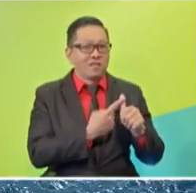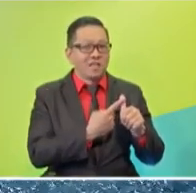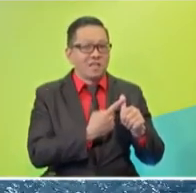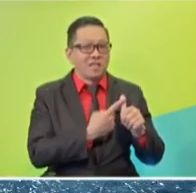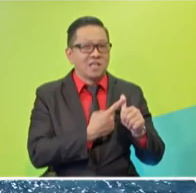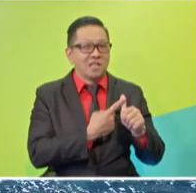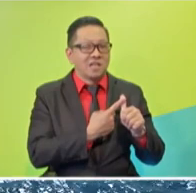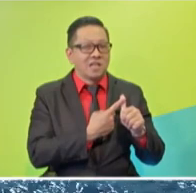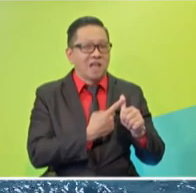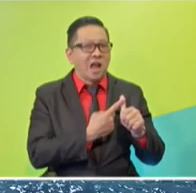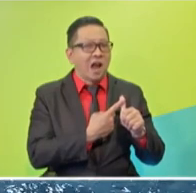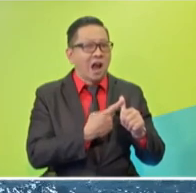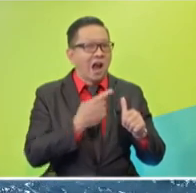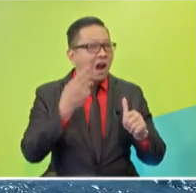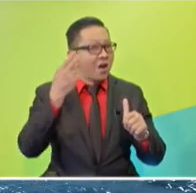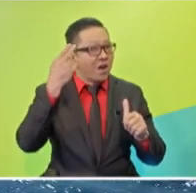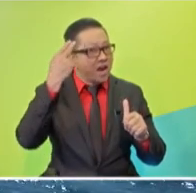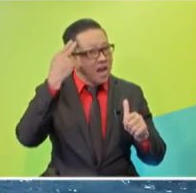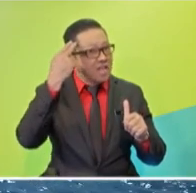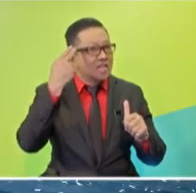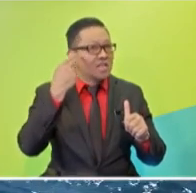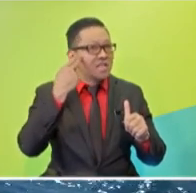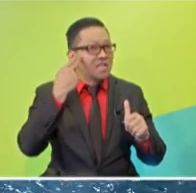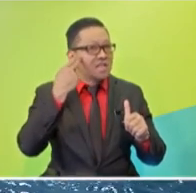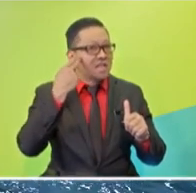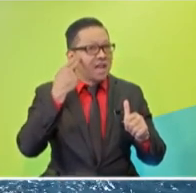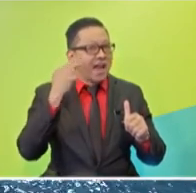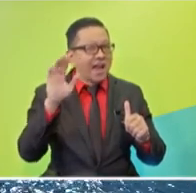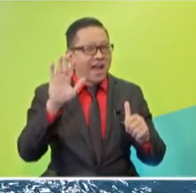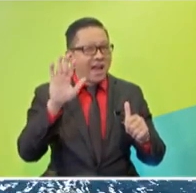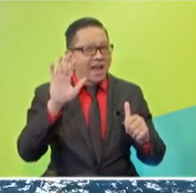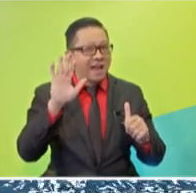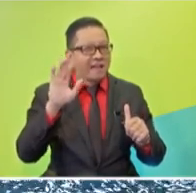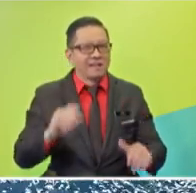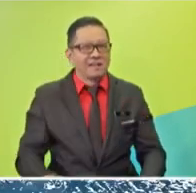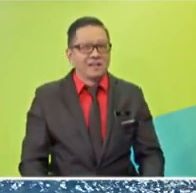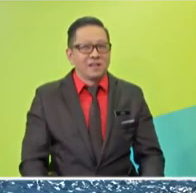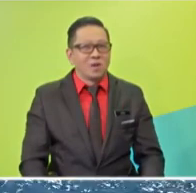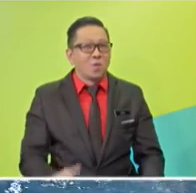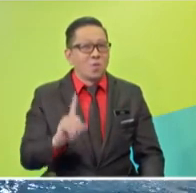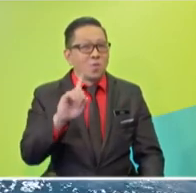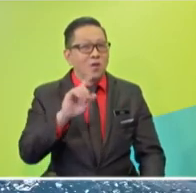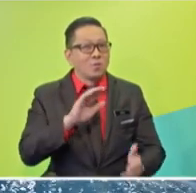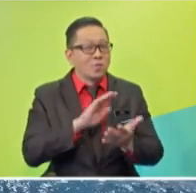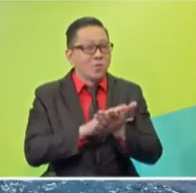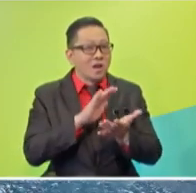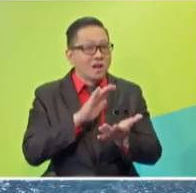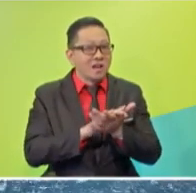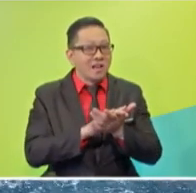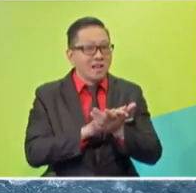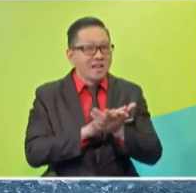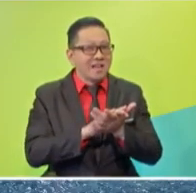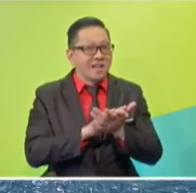is Haris. Hi, Haris. Hi, Haris. Hi. Haris, you are from which school, yeah?